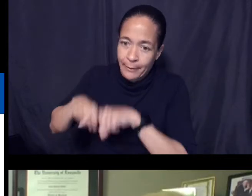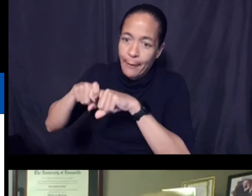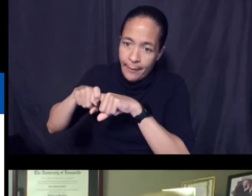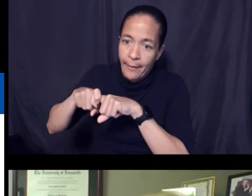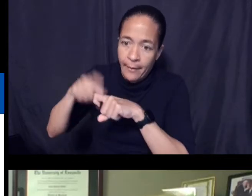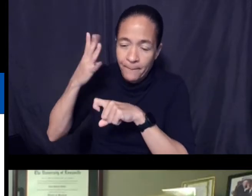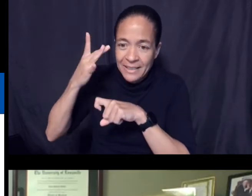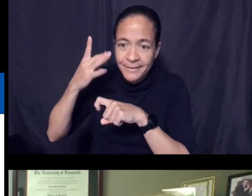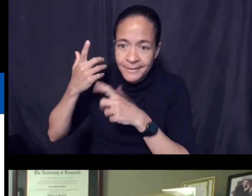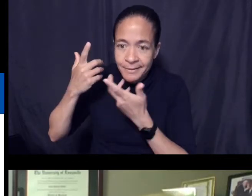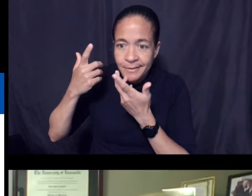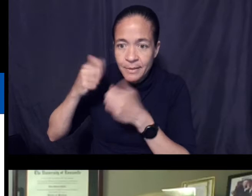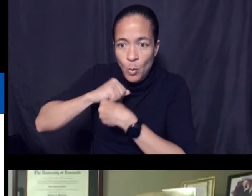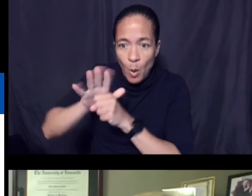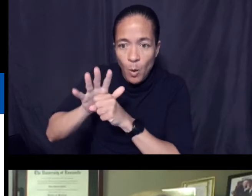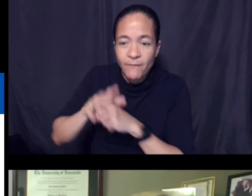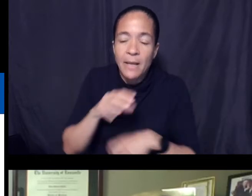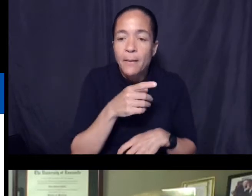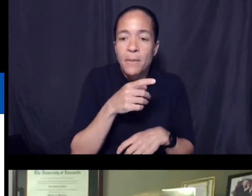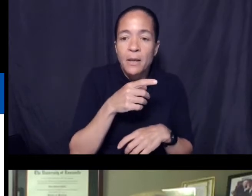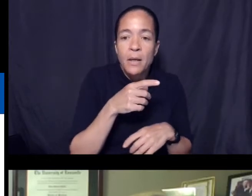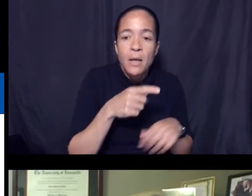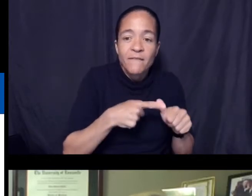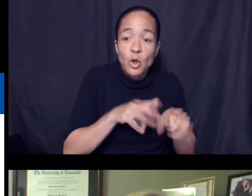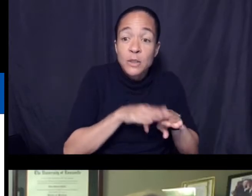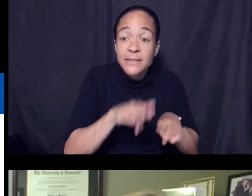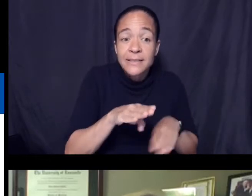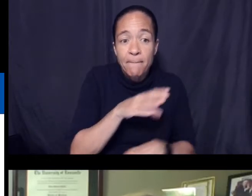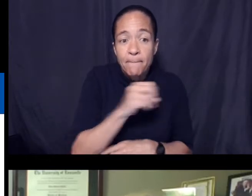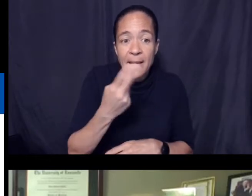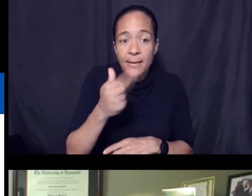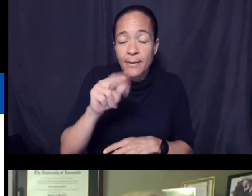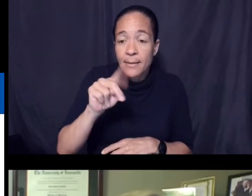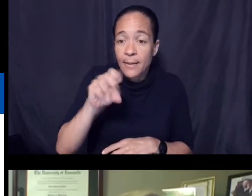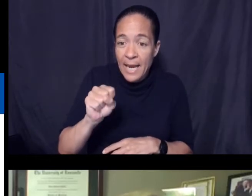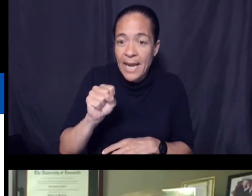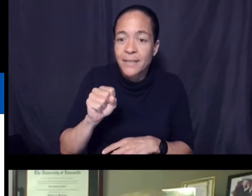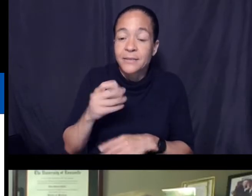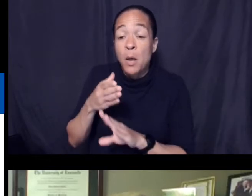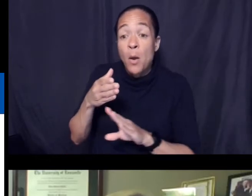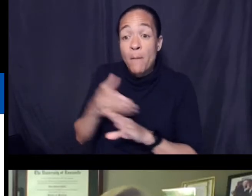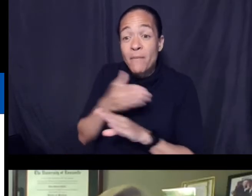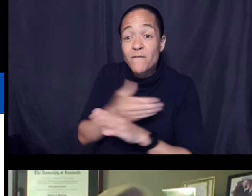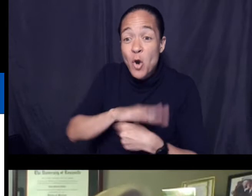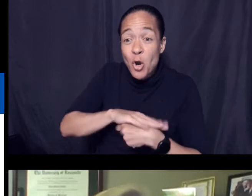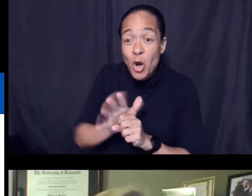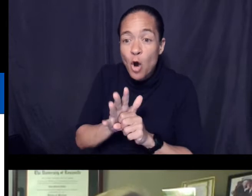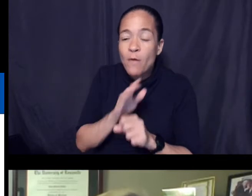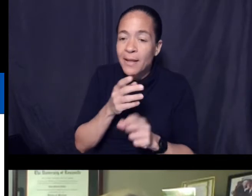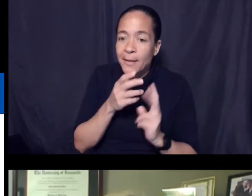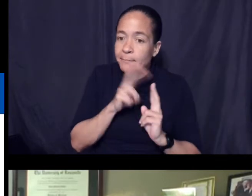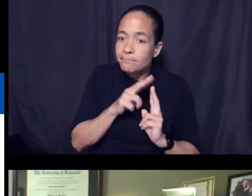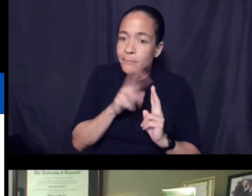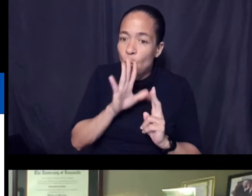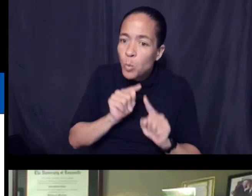and HANDS. Many of you likely know that these are developmental screening programs. Before COVID, they would go into the home,